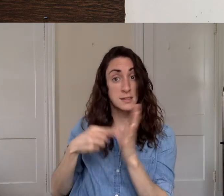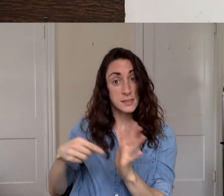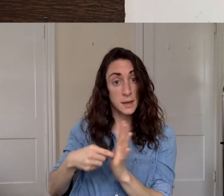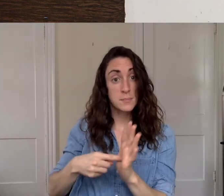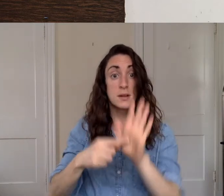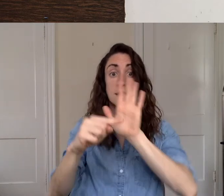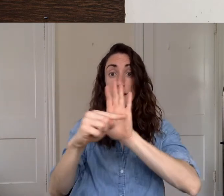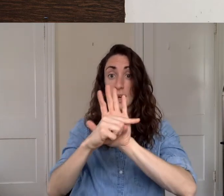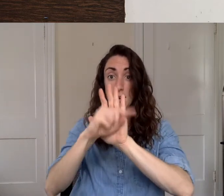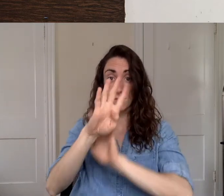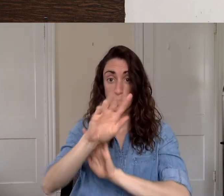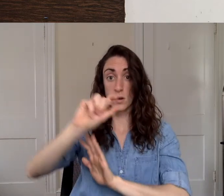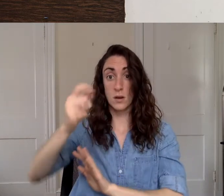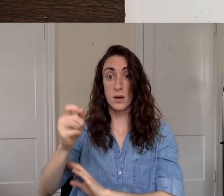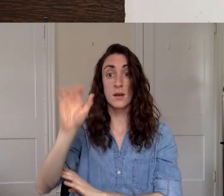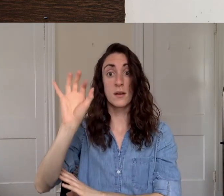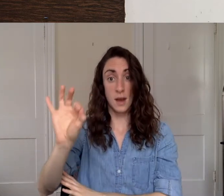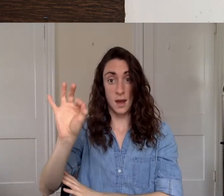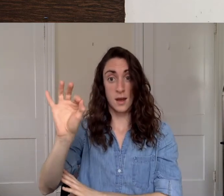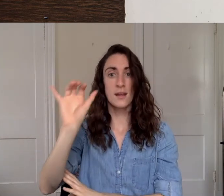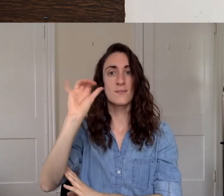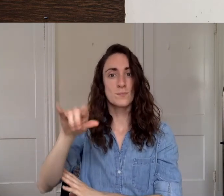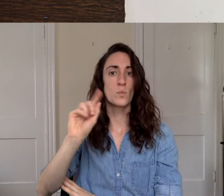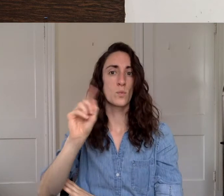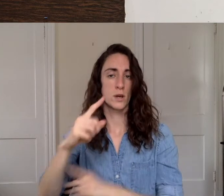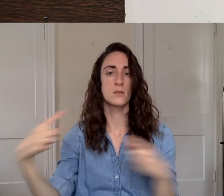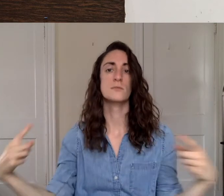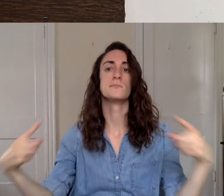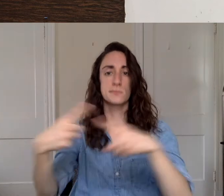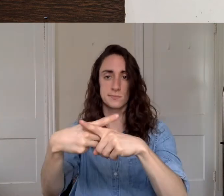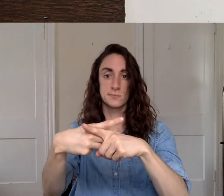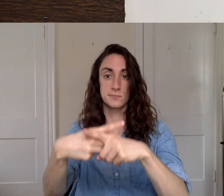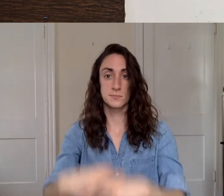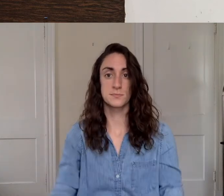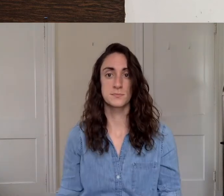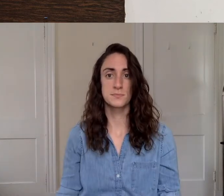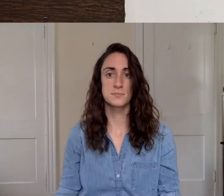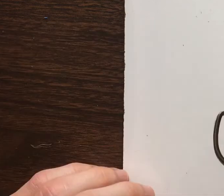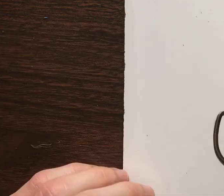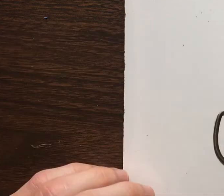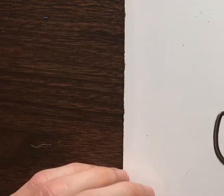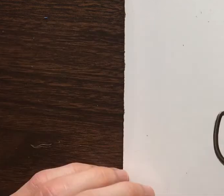So for this example, the place where those two lines intersect is at the point negative 4, 9.